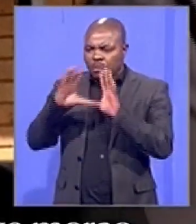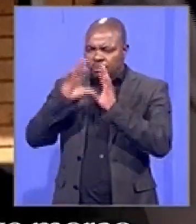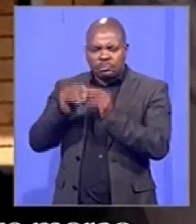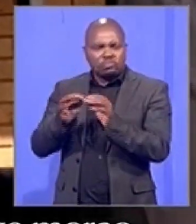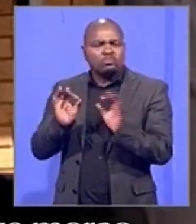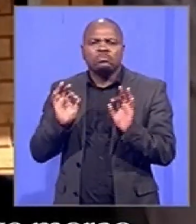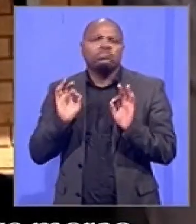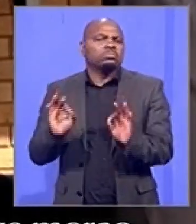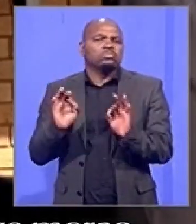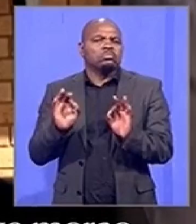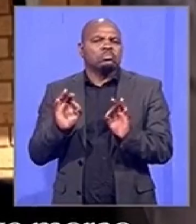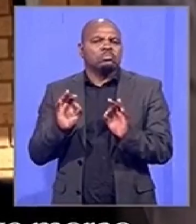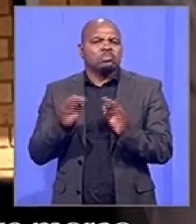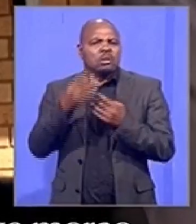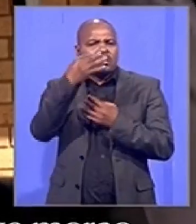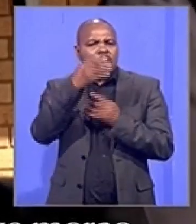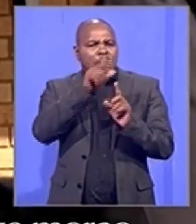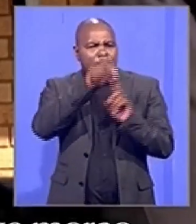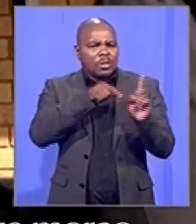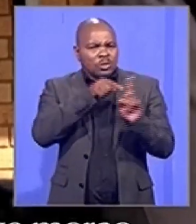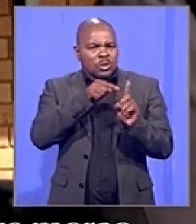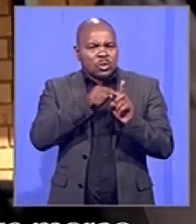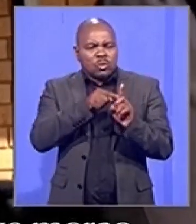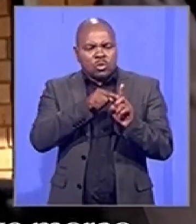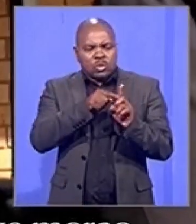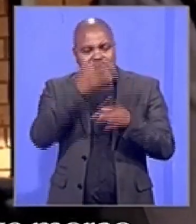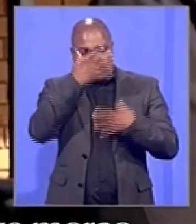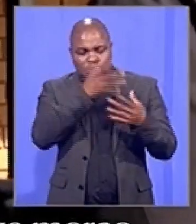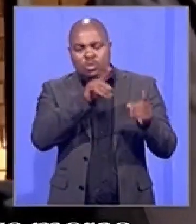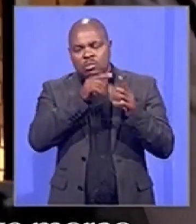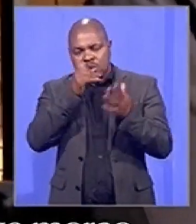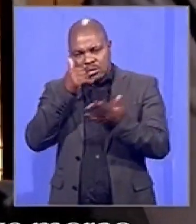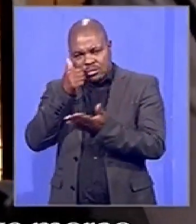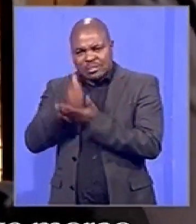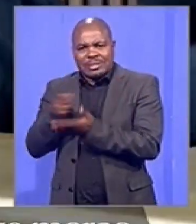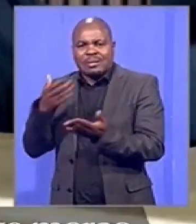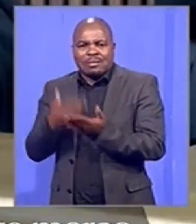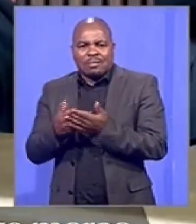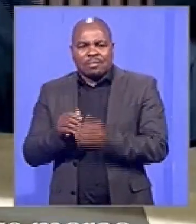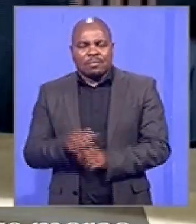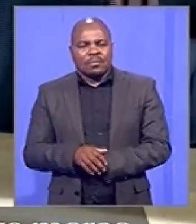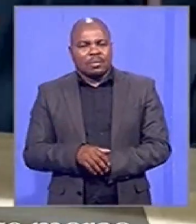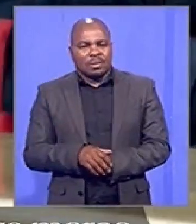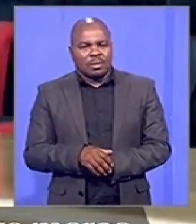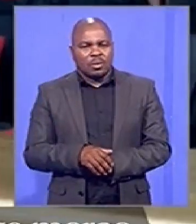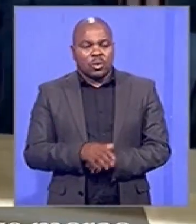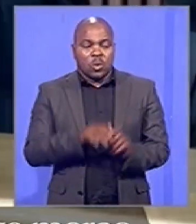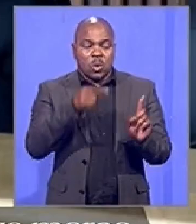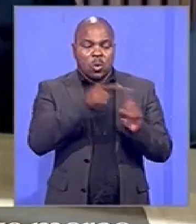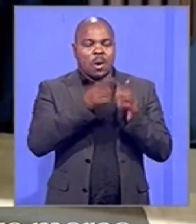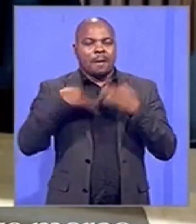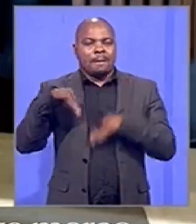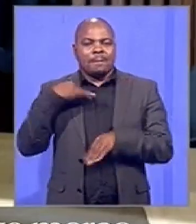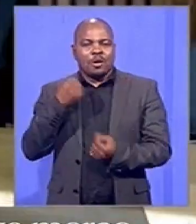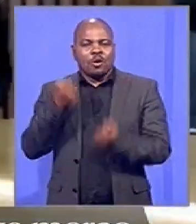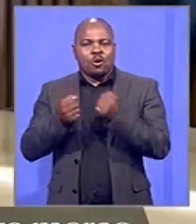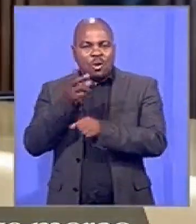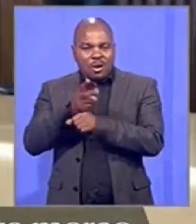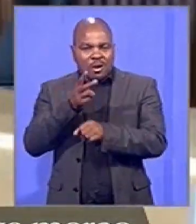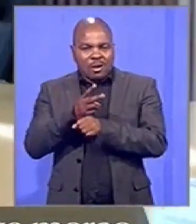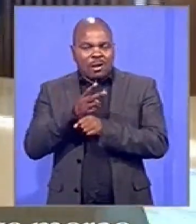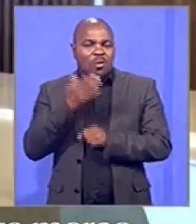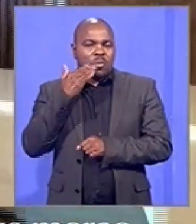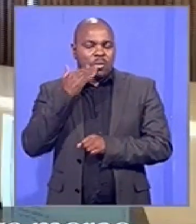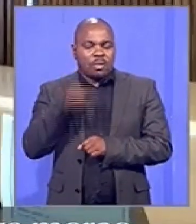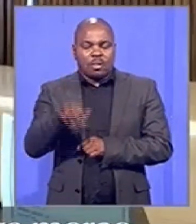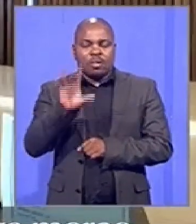proper to can hold a person who's in her condition, amongst other things. Sesotho o tla boela gape kwa kgotlatshekelo